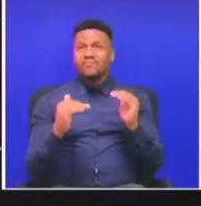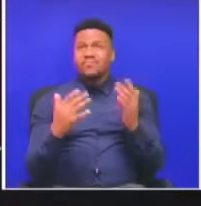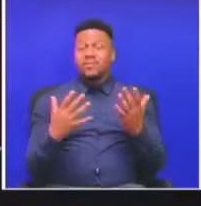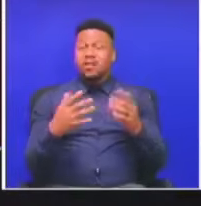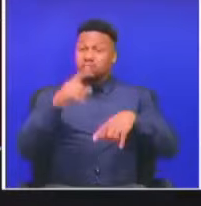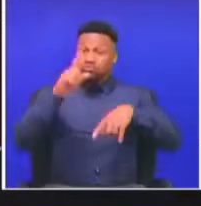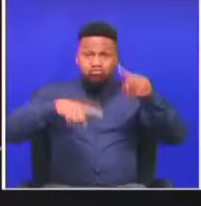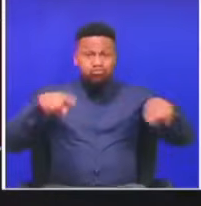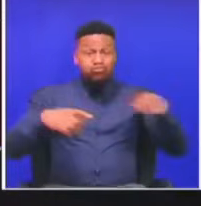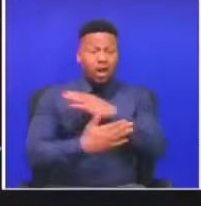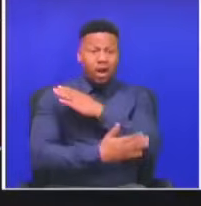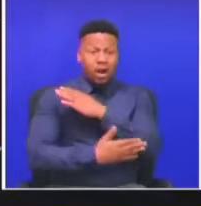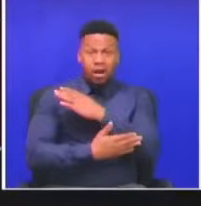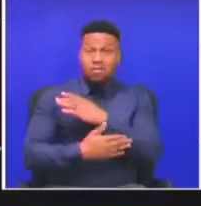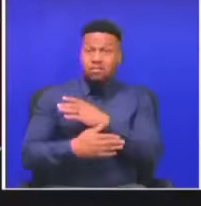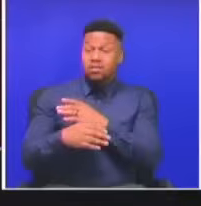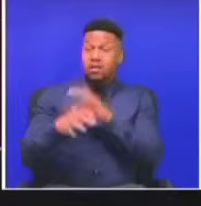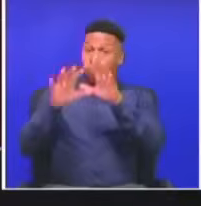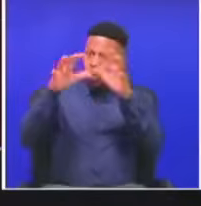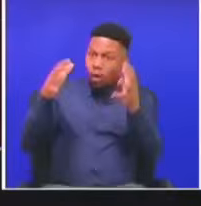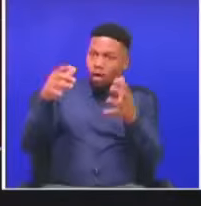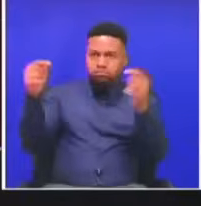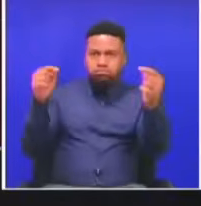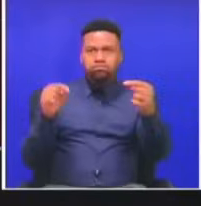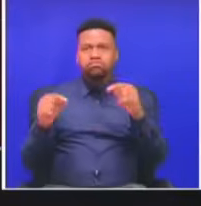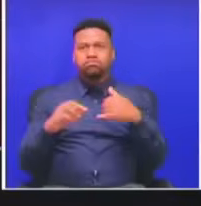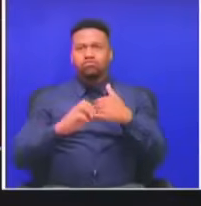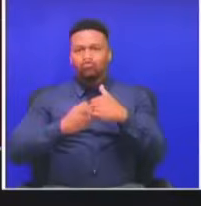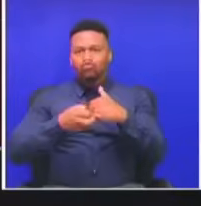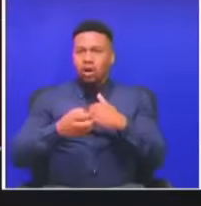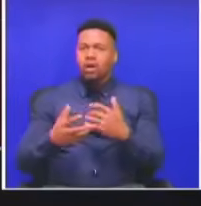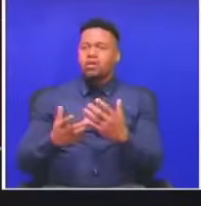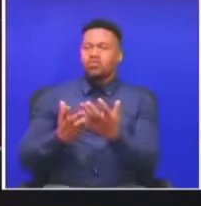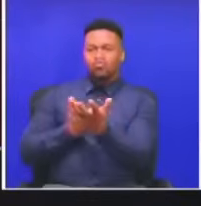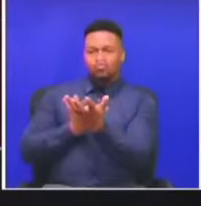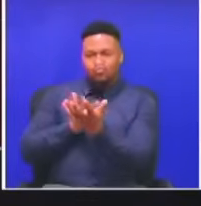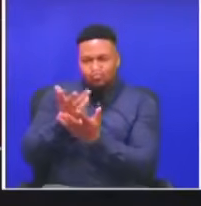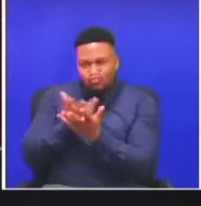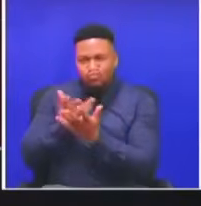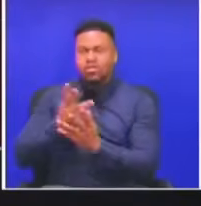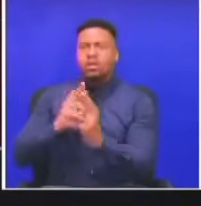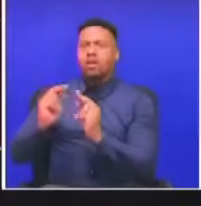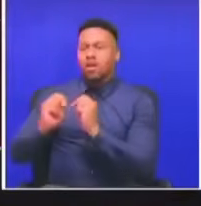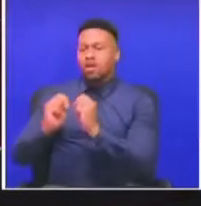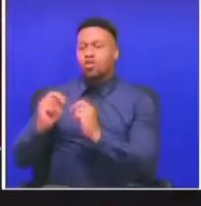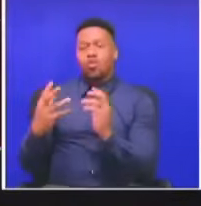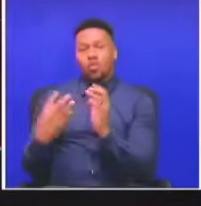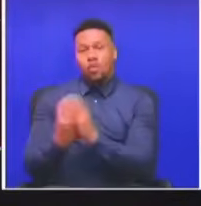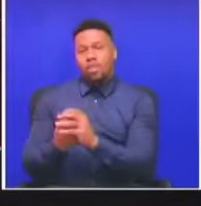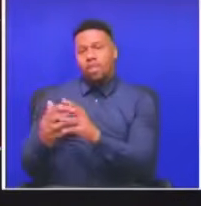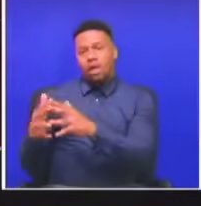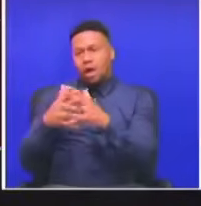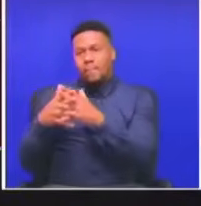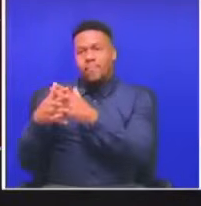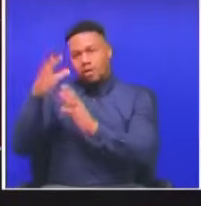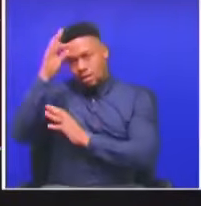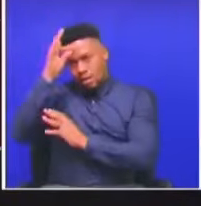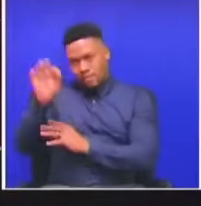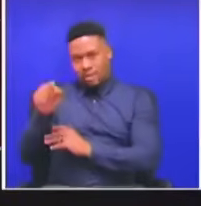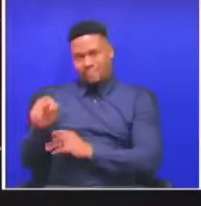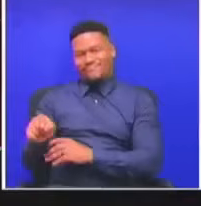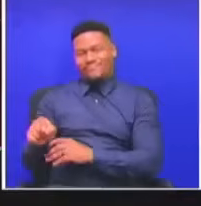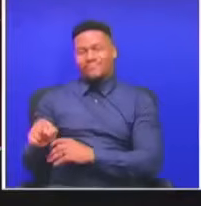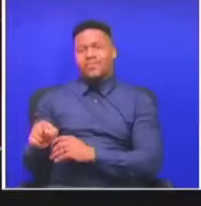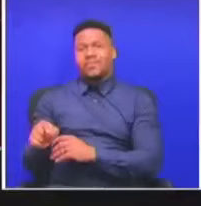countries have sought to engage in negotiations with the US government, and some of